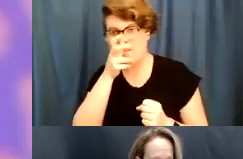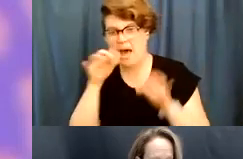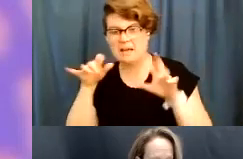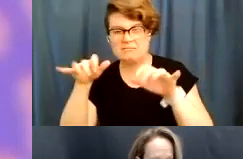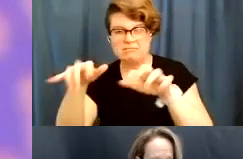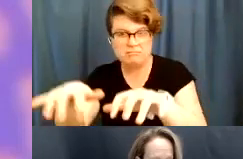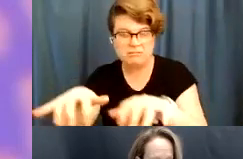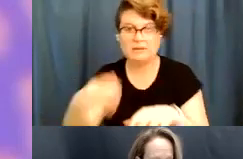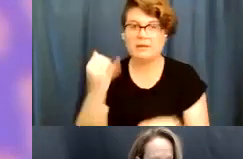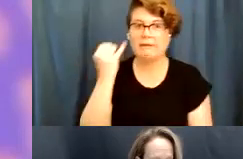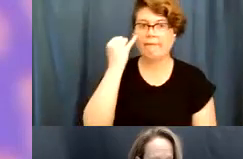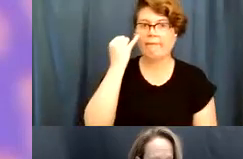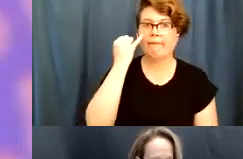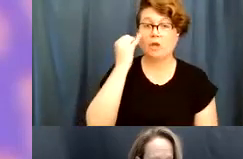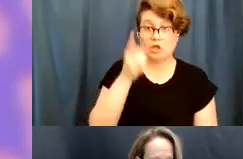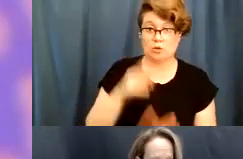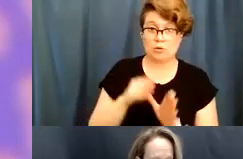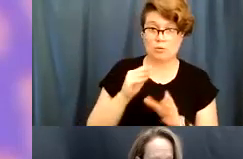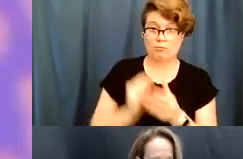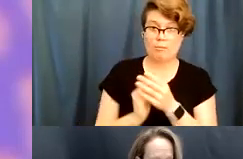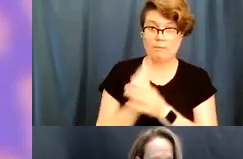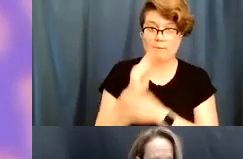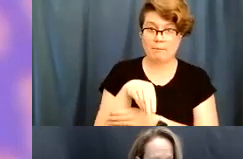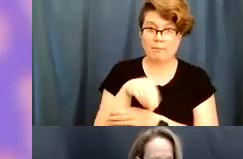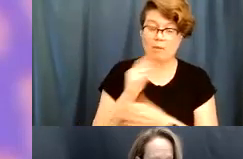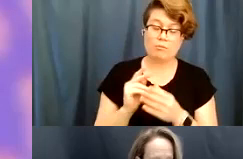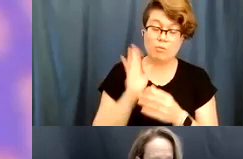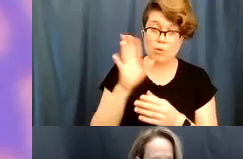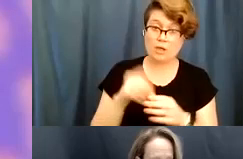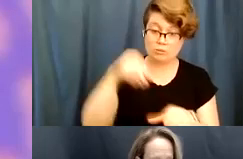Are you going to plant something if it's not the season for that particular plant?